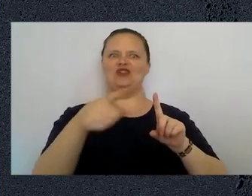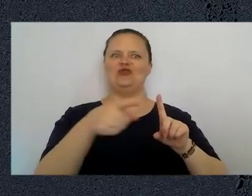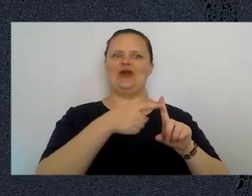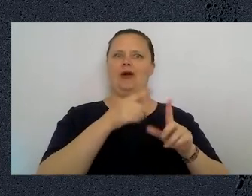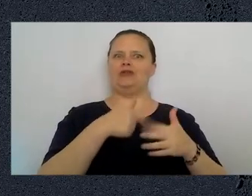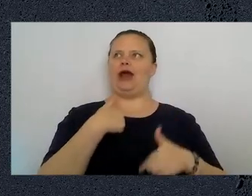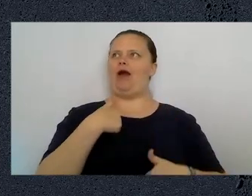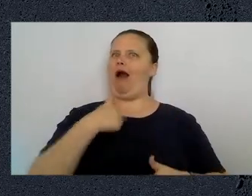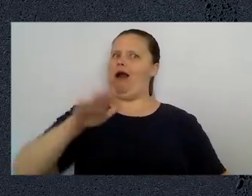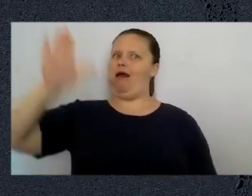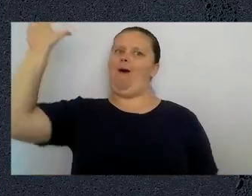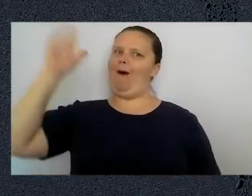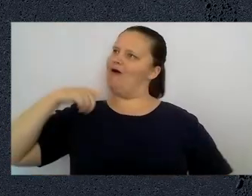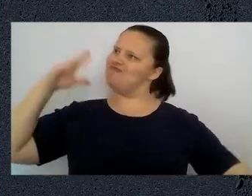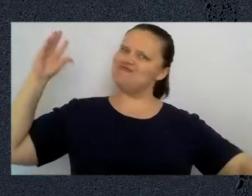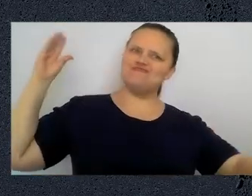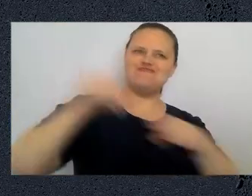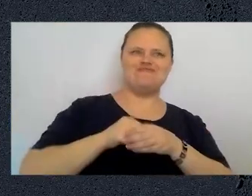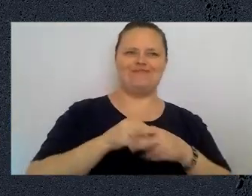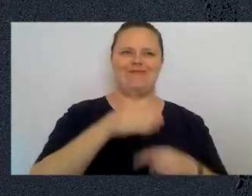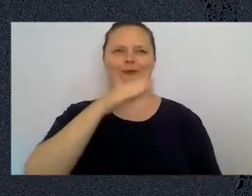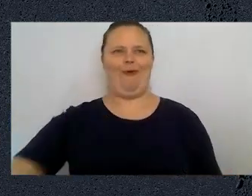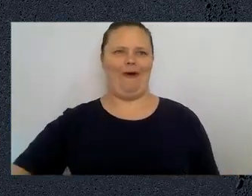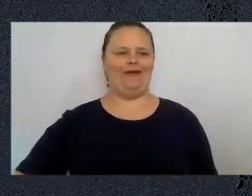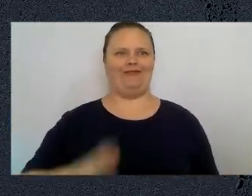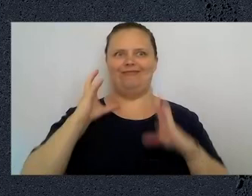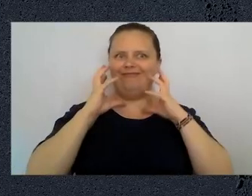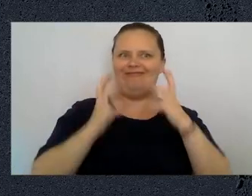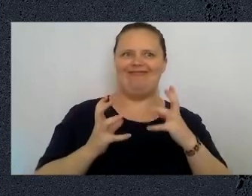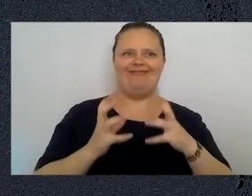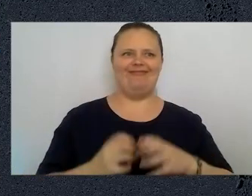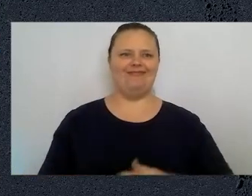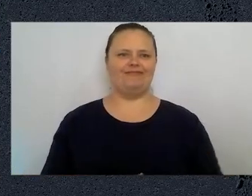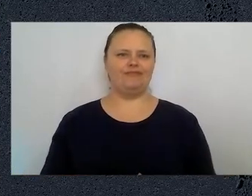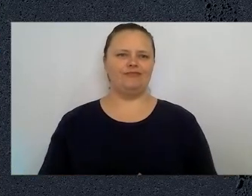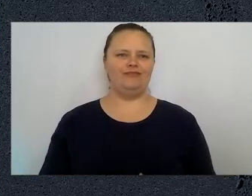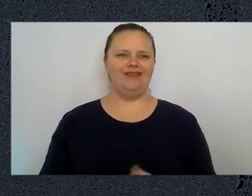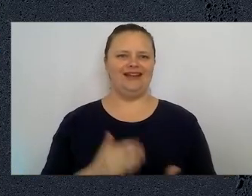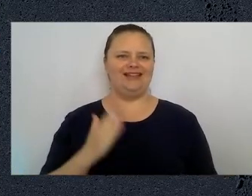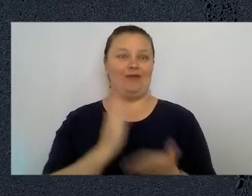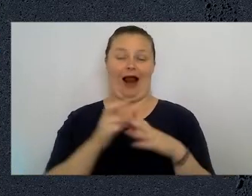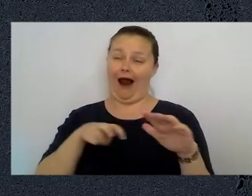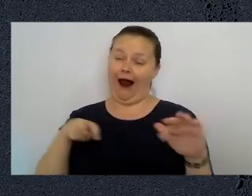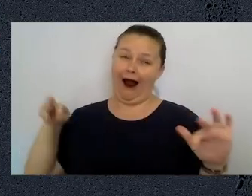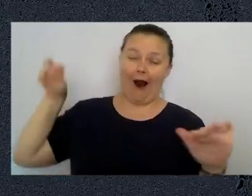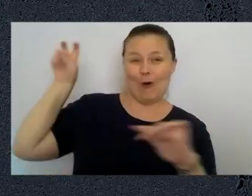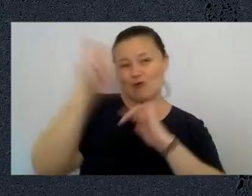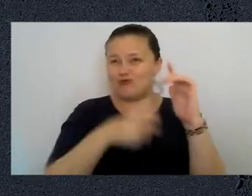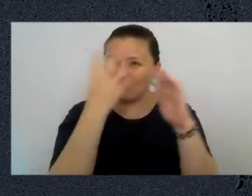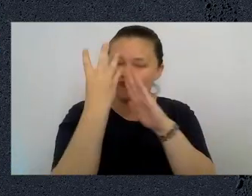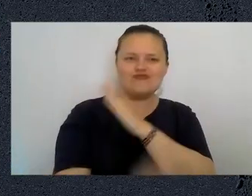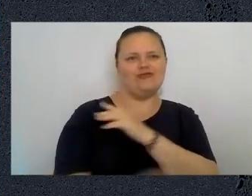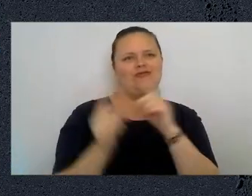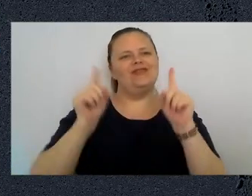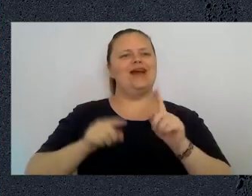in, like, I'm in. I want to do this. So I jumped in and started doing a PhD,